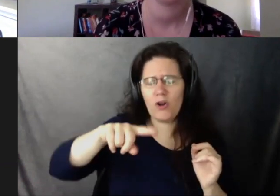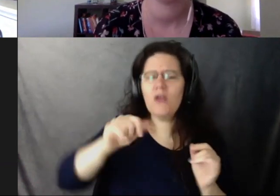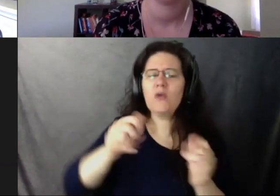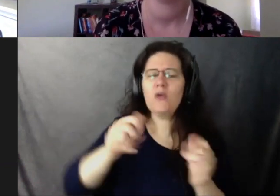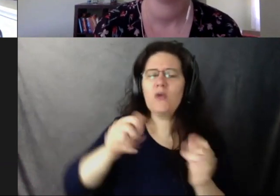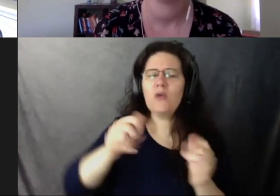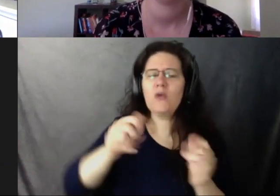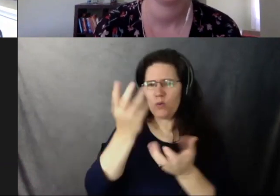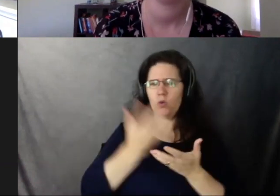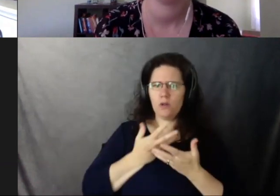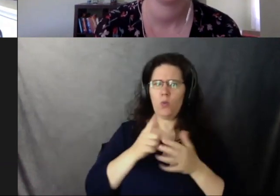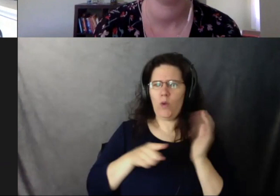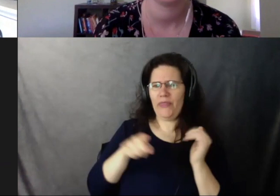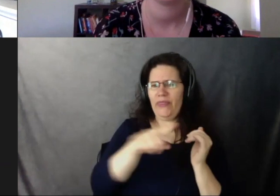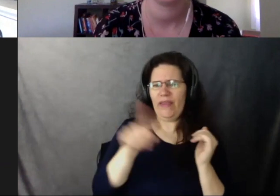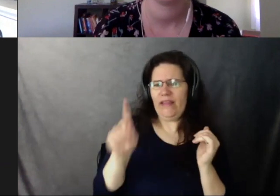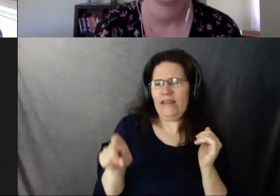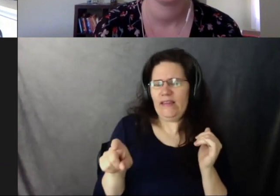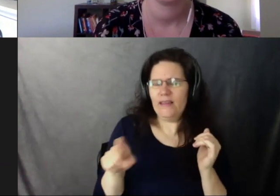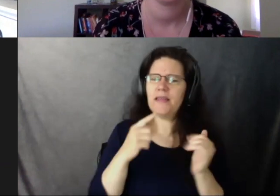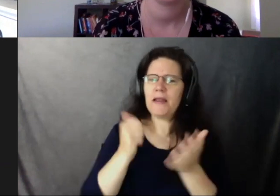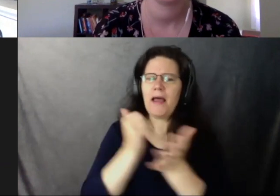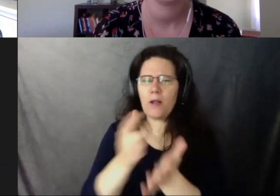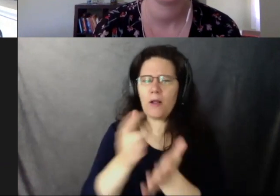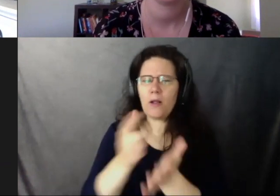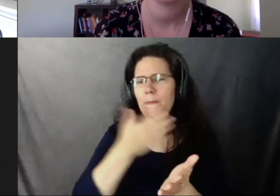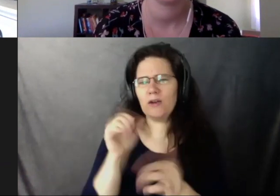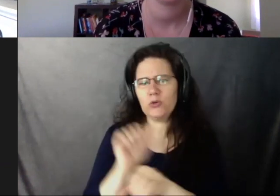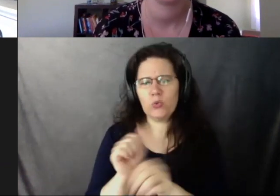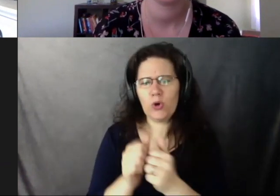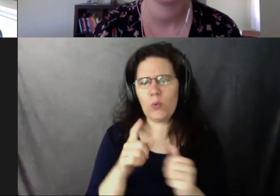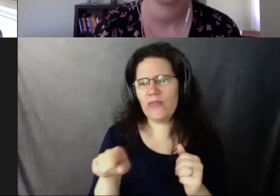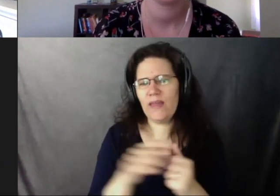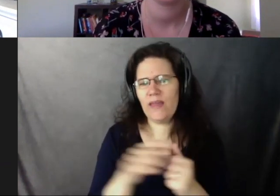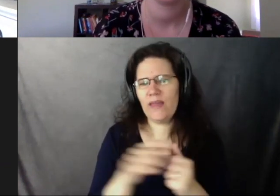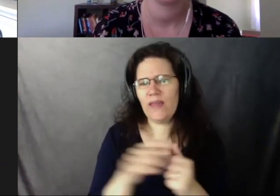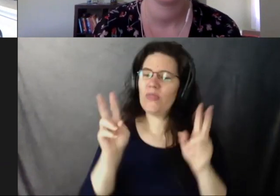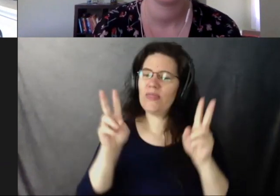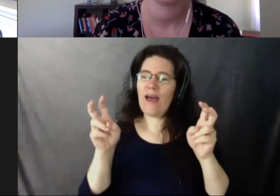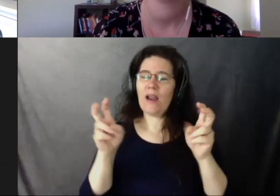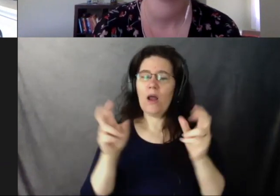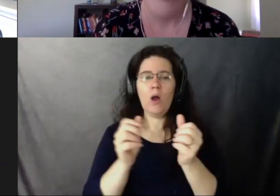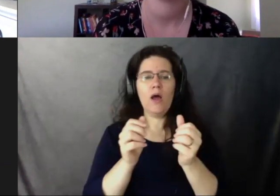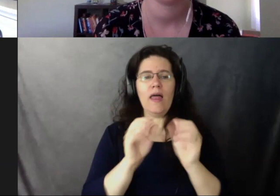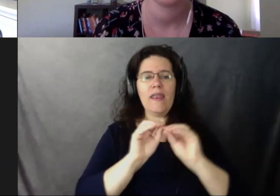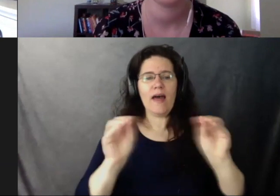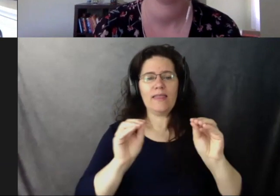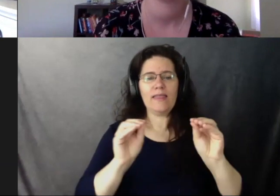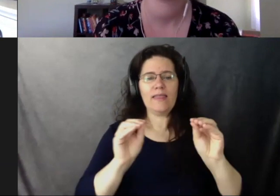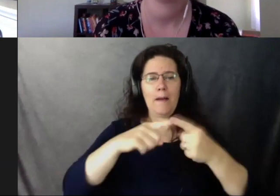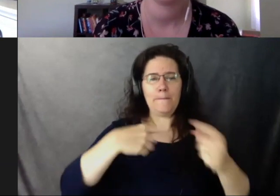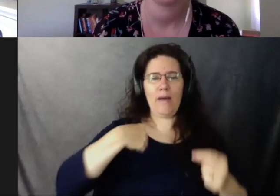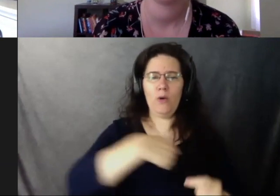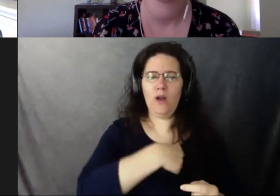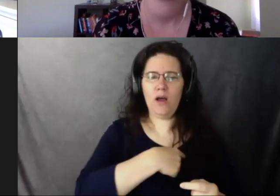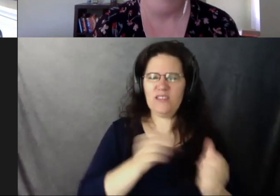find better idea to work with them. So without them and without asking, without getting them into your projects,